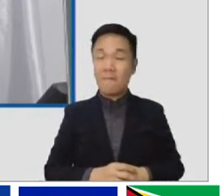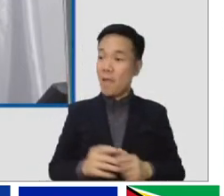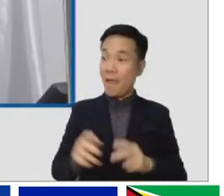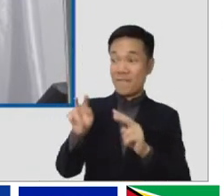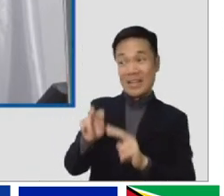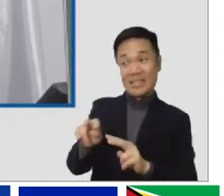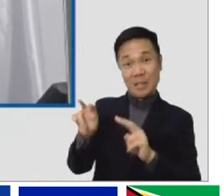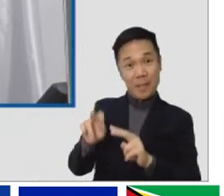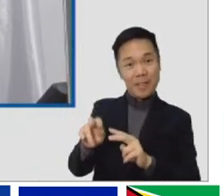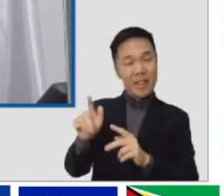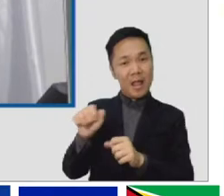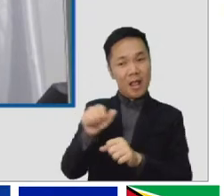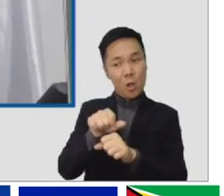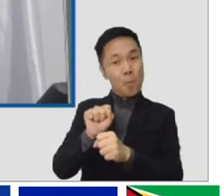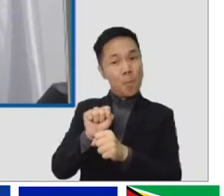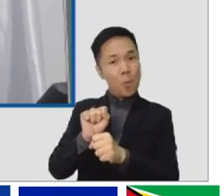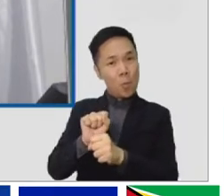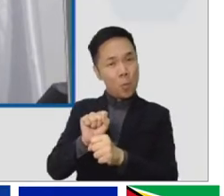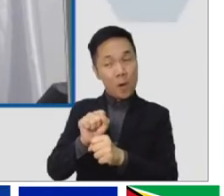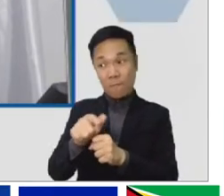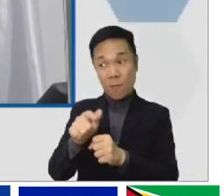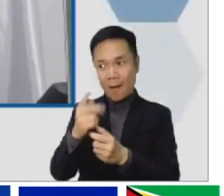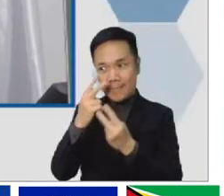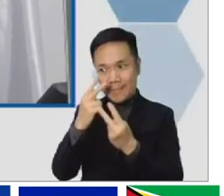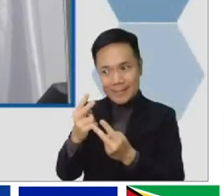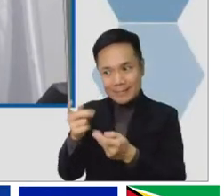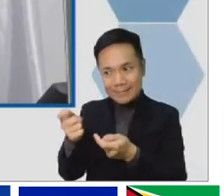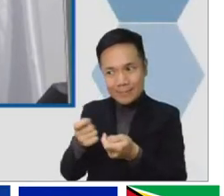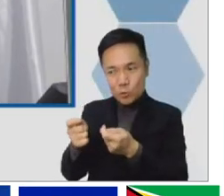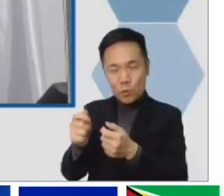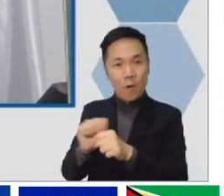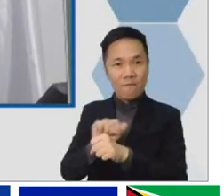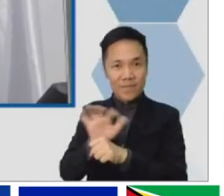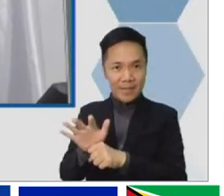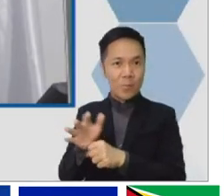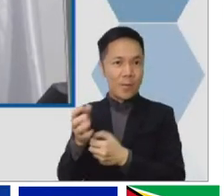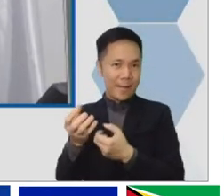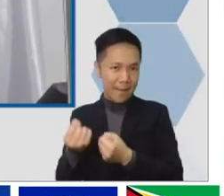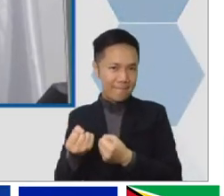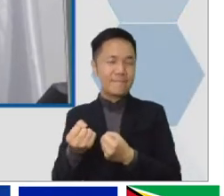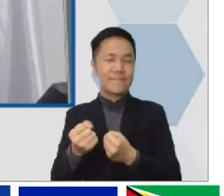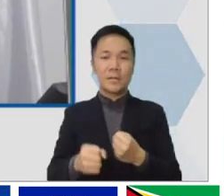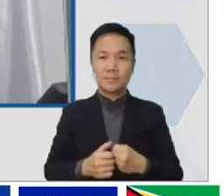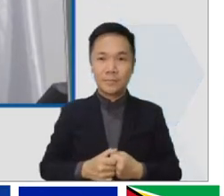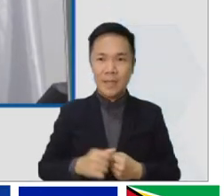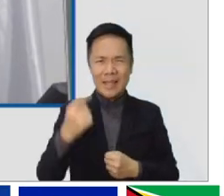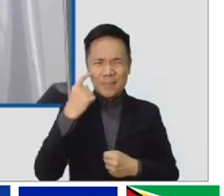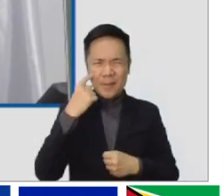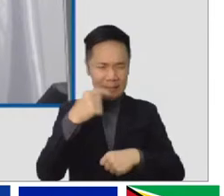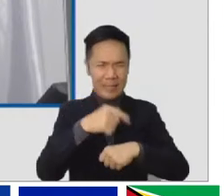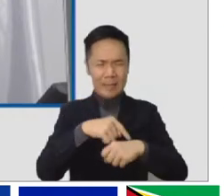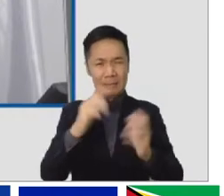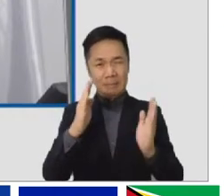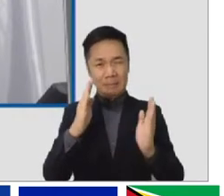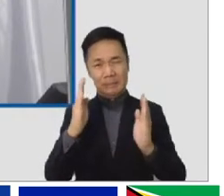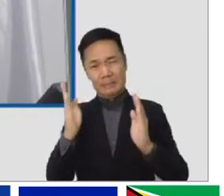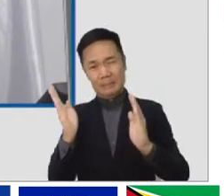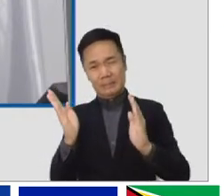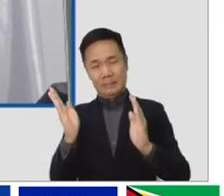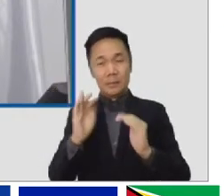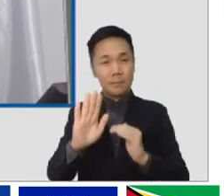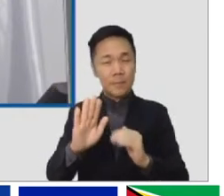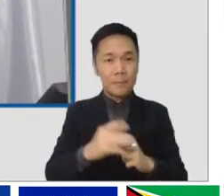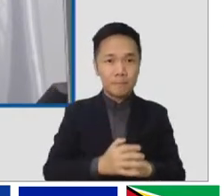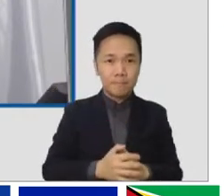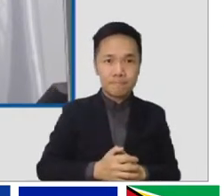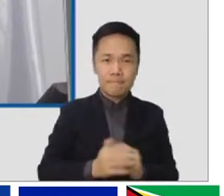of COVID-19. So I know that I'm running out of time, but I just wanted to highlight this cross-sectoral